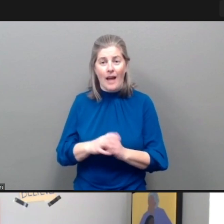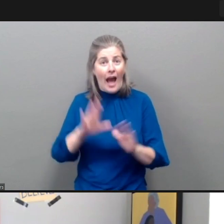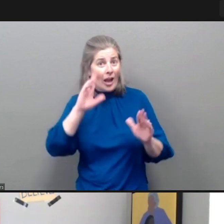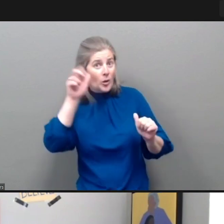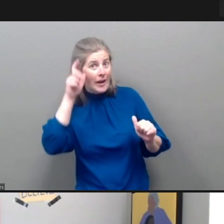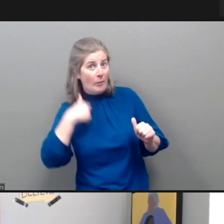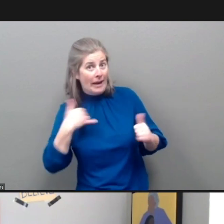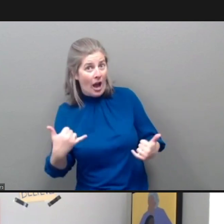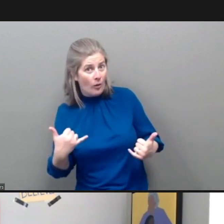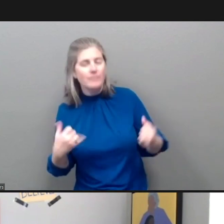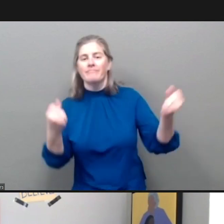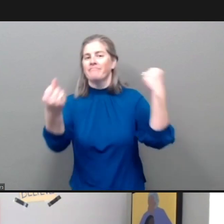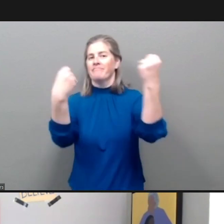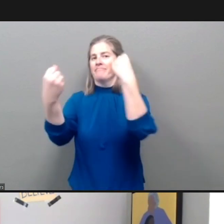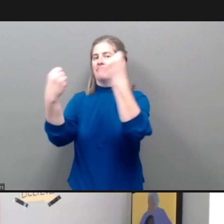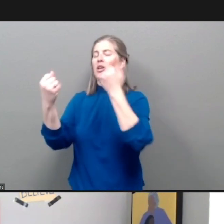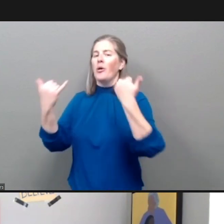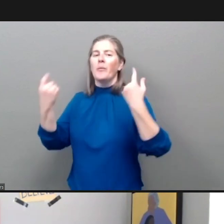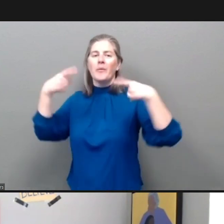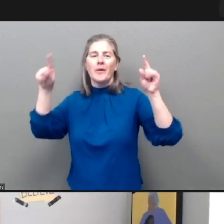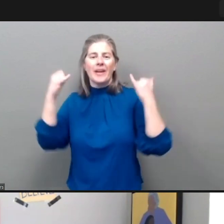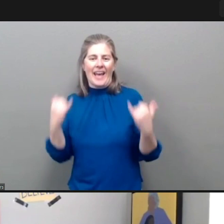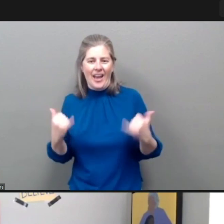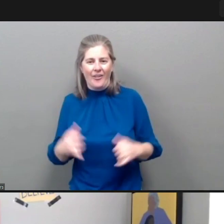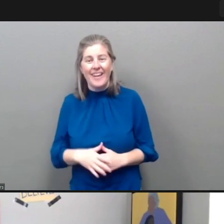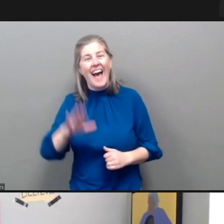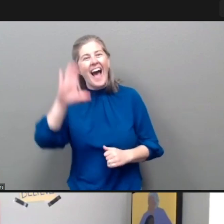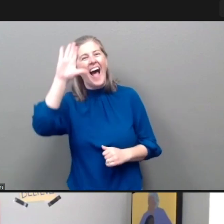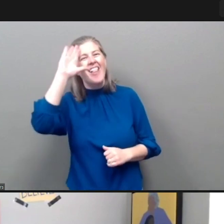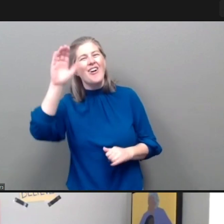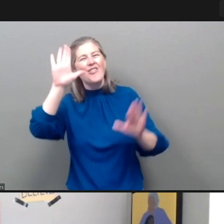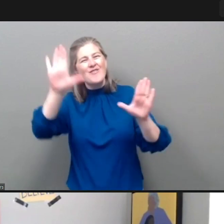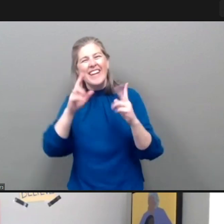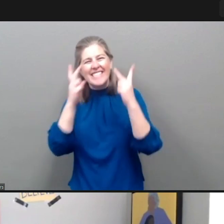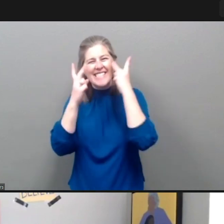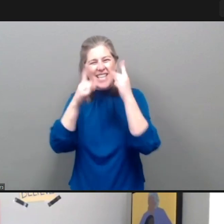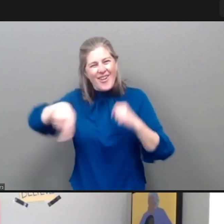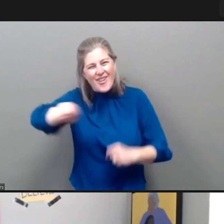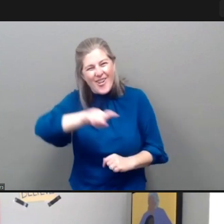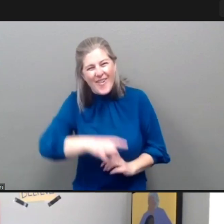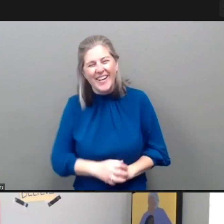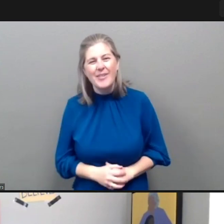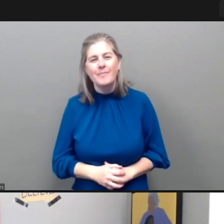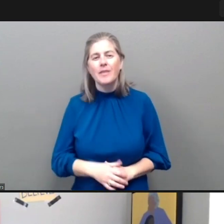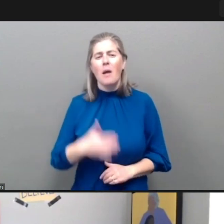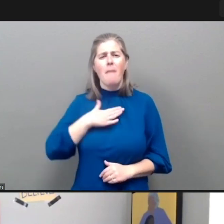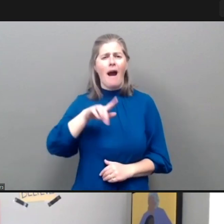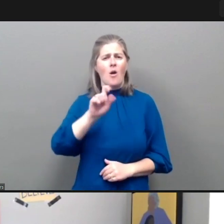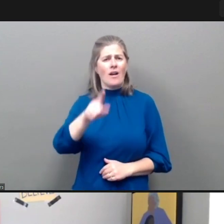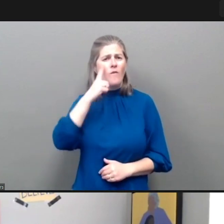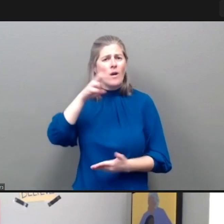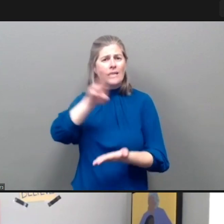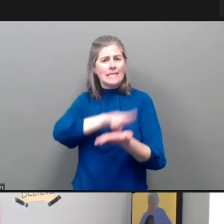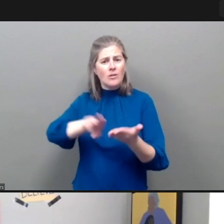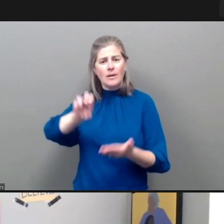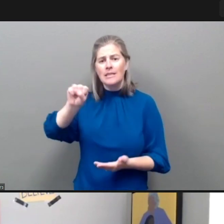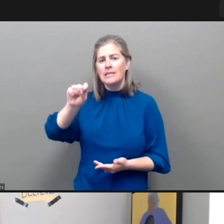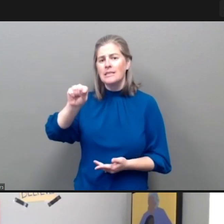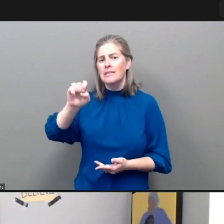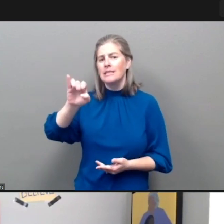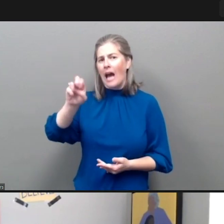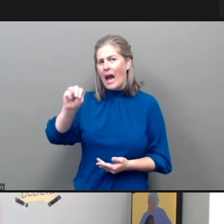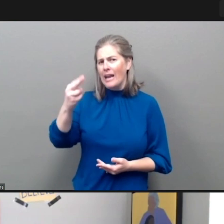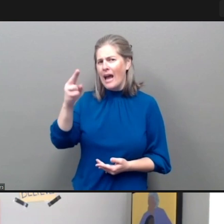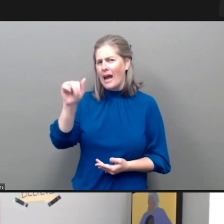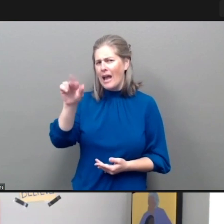guys hear me? Yeah, we can now. Hey, so great to see you guys. My question is for Secretary Steinhaus. I'm hoping you could